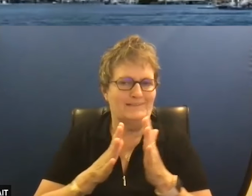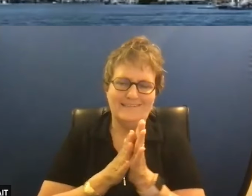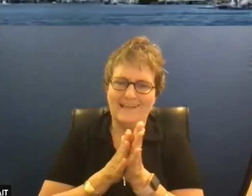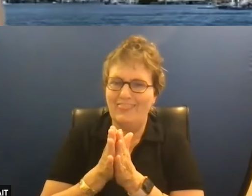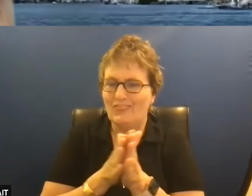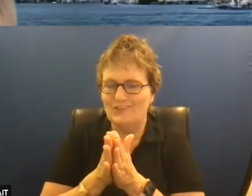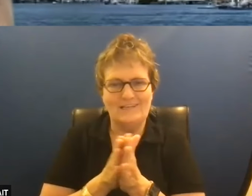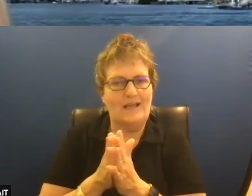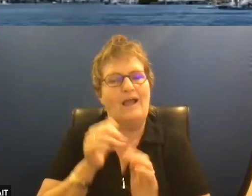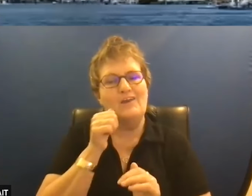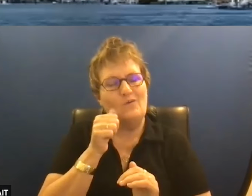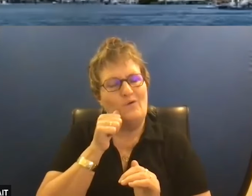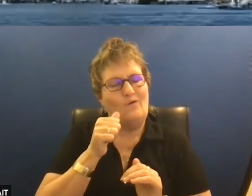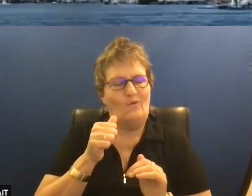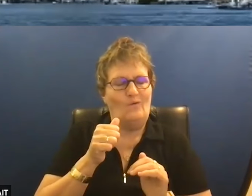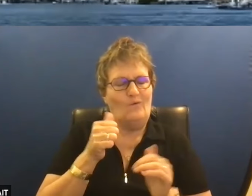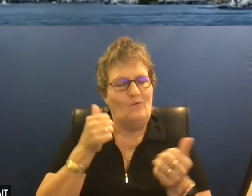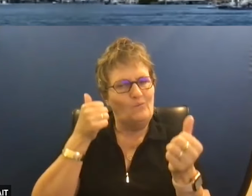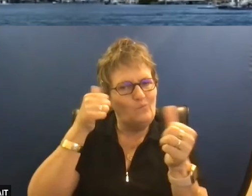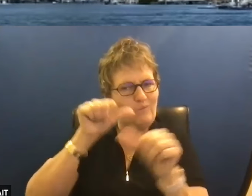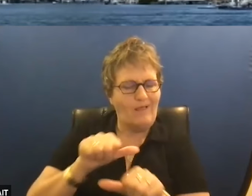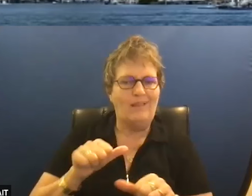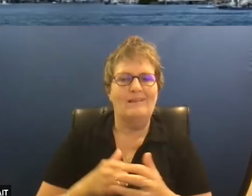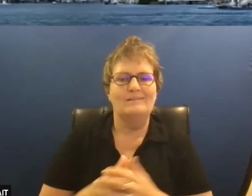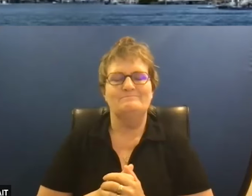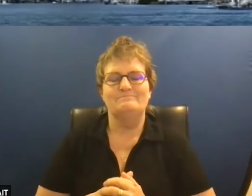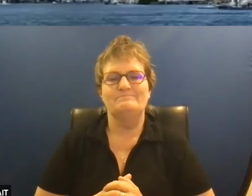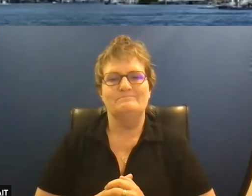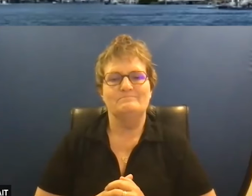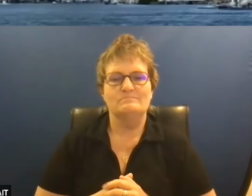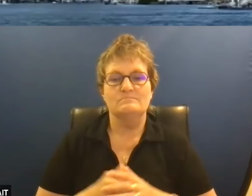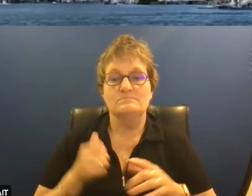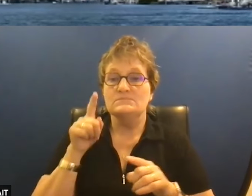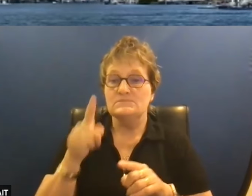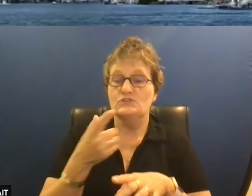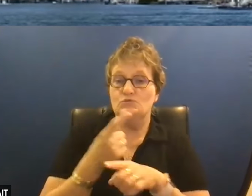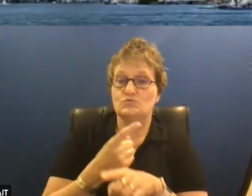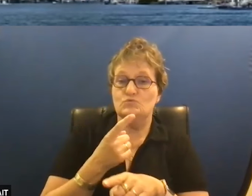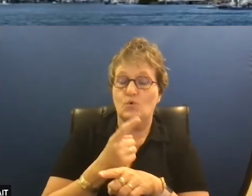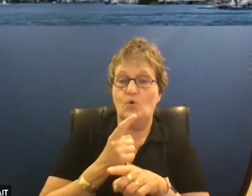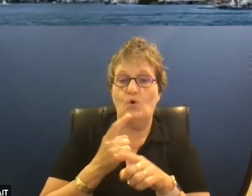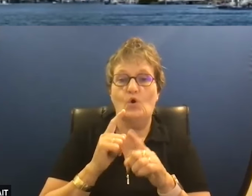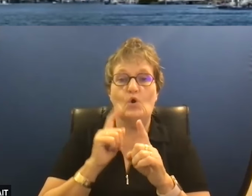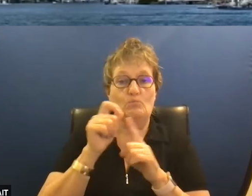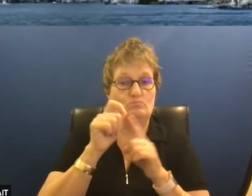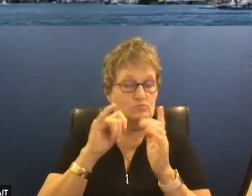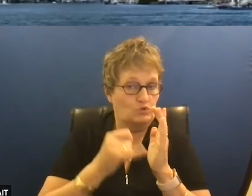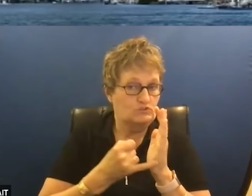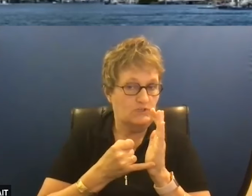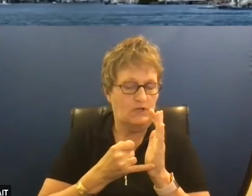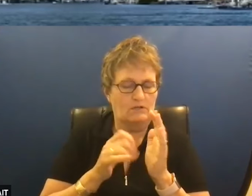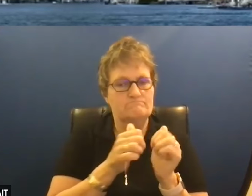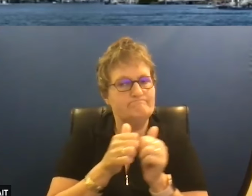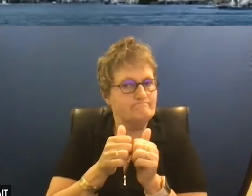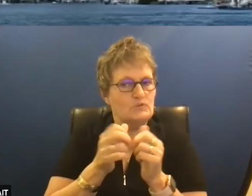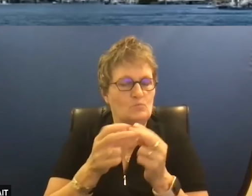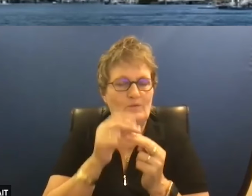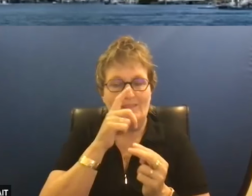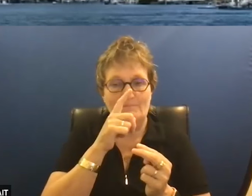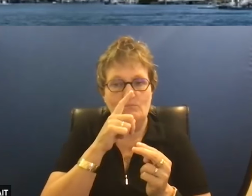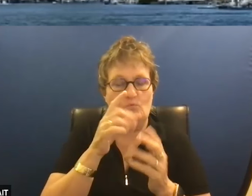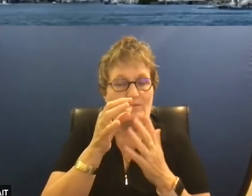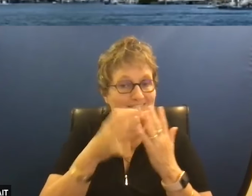personal experience, having worked with Veronica a bit. She's going to talk about her project that was co-produced with people with